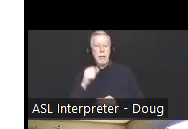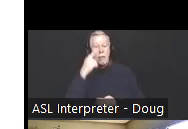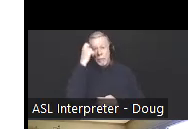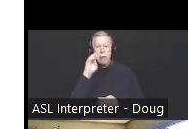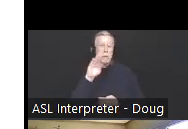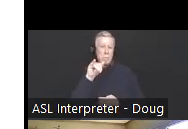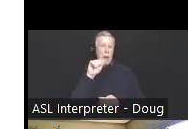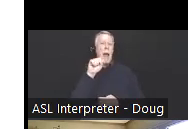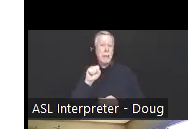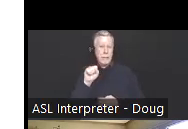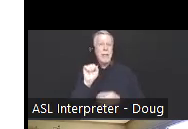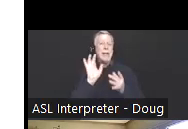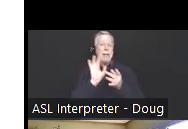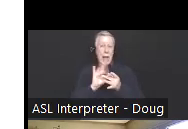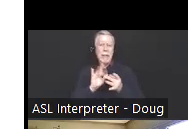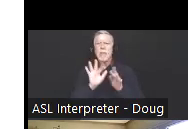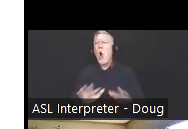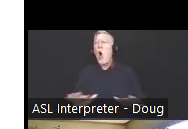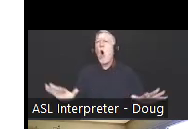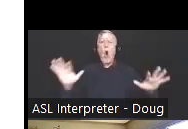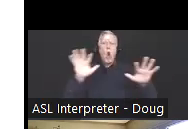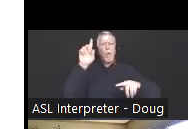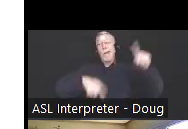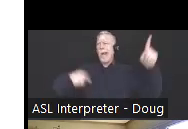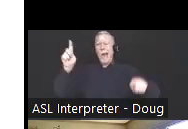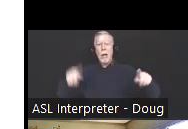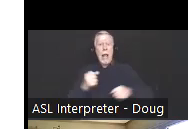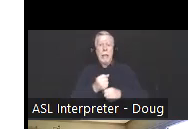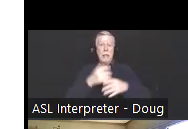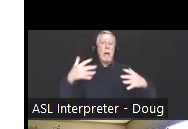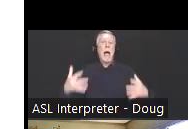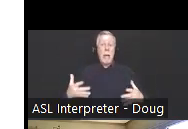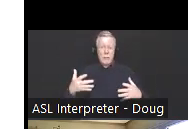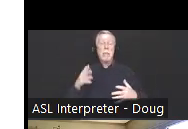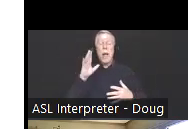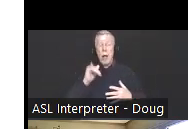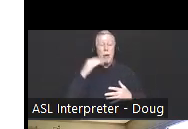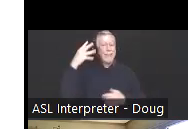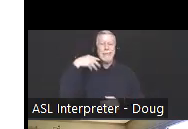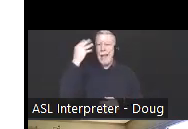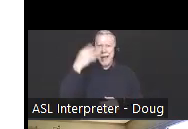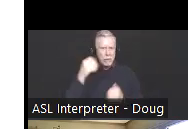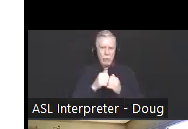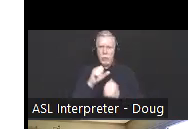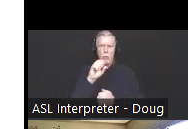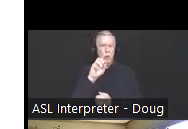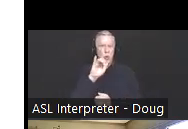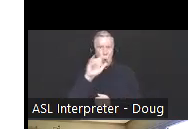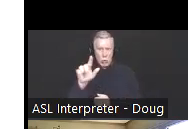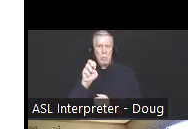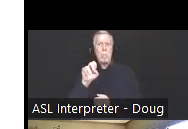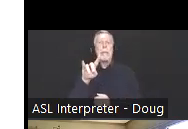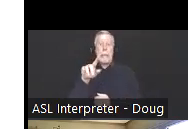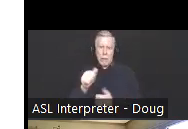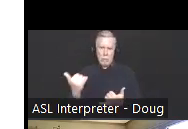and expanded by our insanity right now with social media, but the bad narratives are